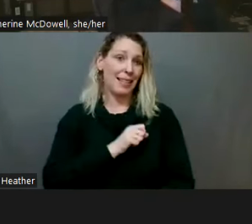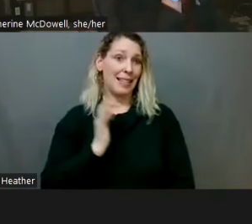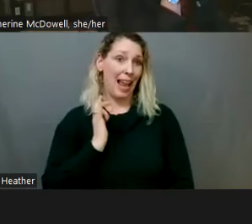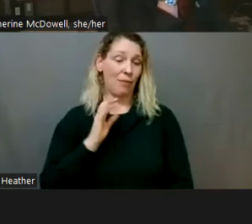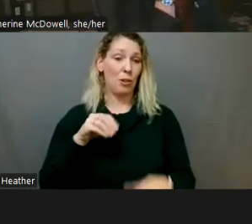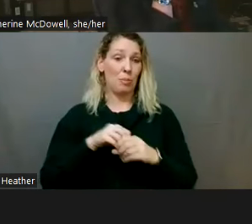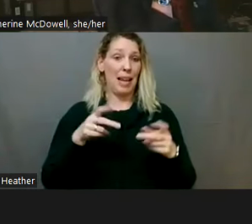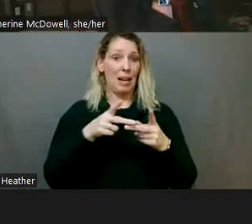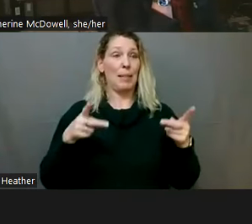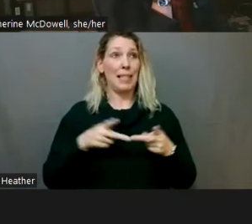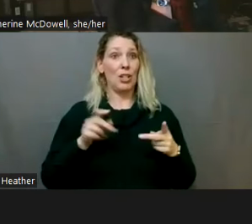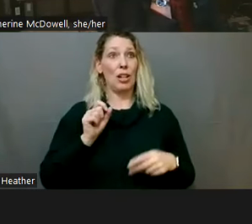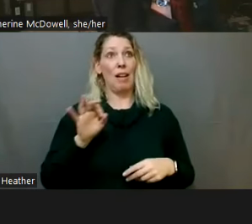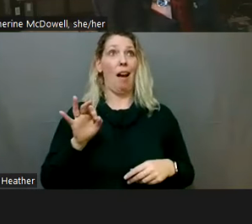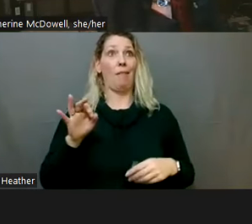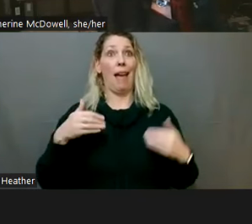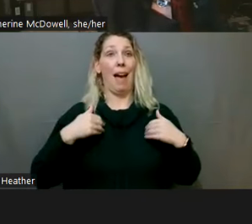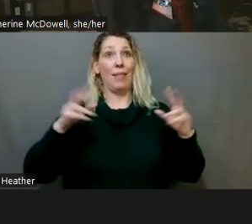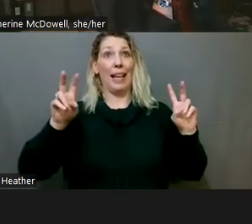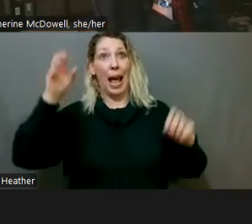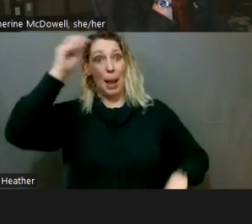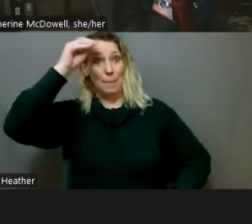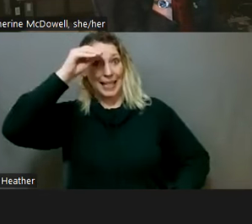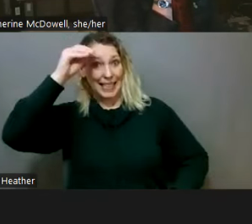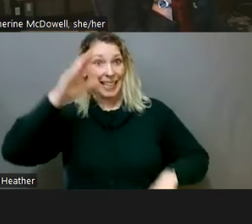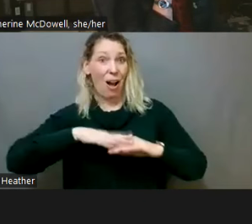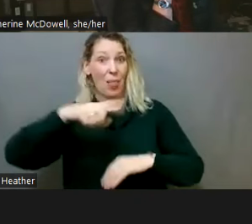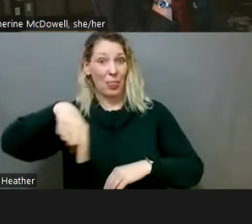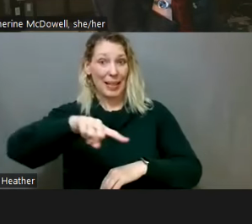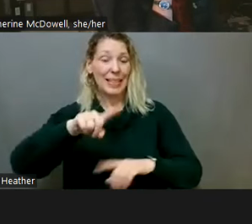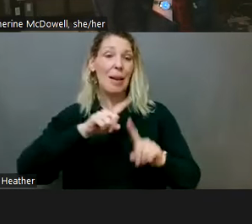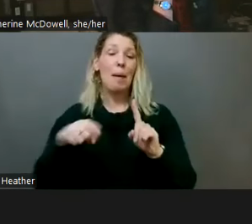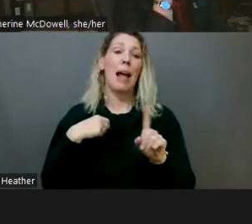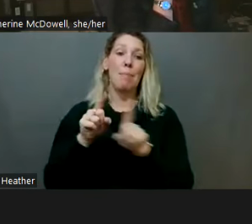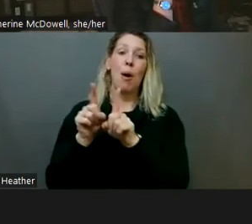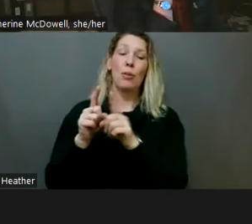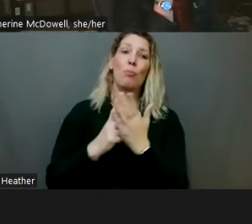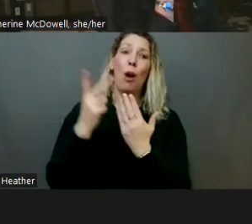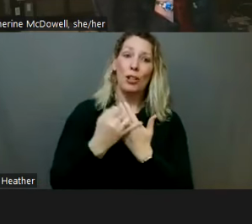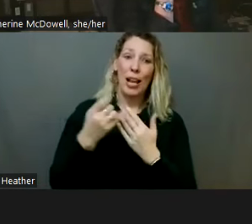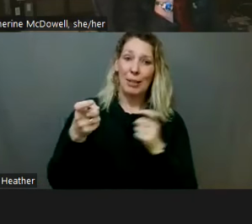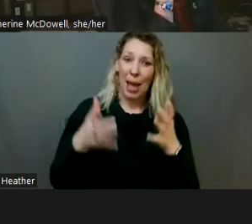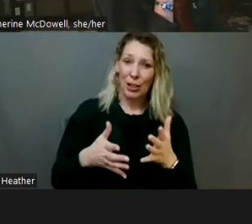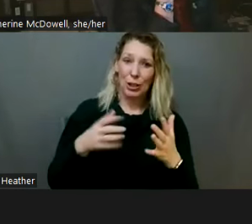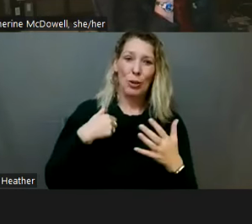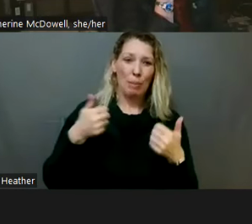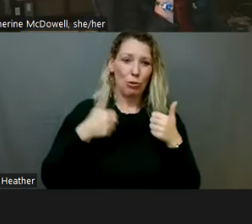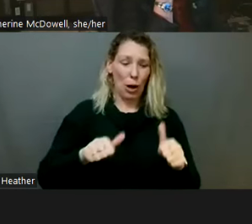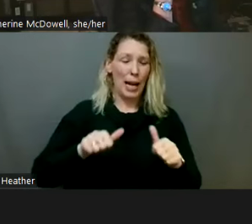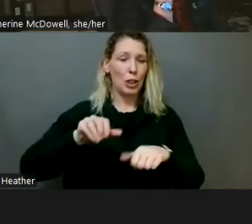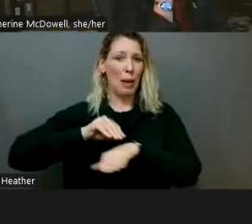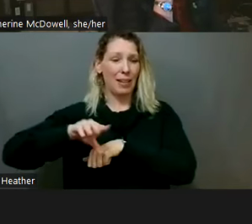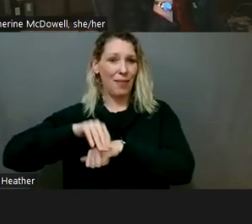position of having an opinion on some of these issues, but I'm also the project manager specifically. And so I'm trying to advise